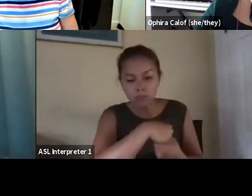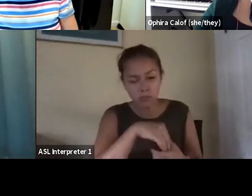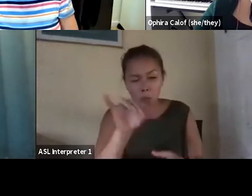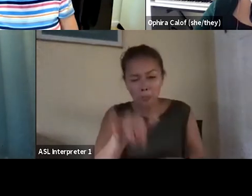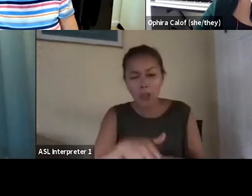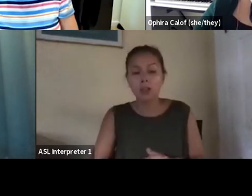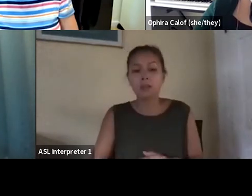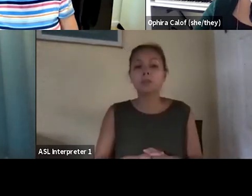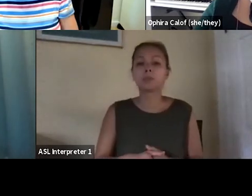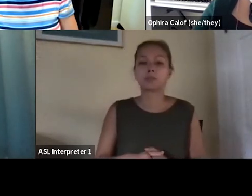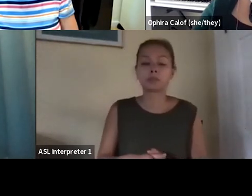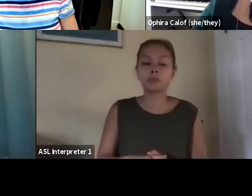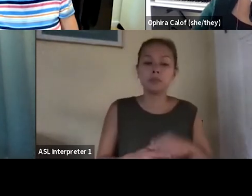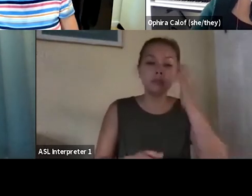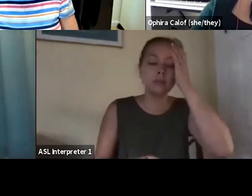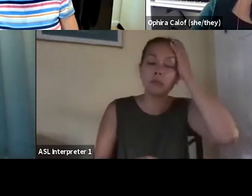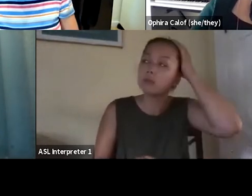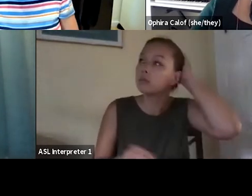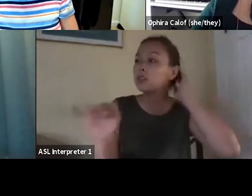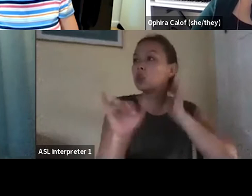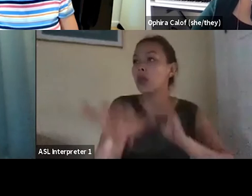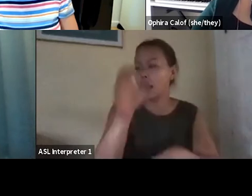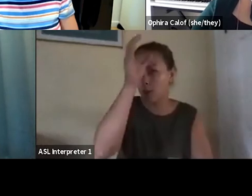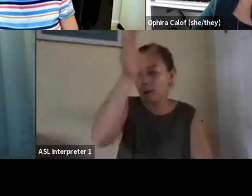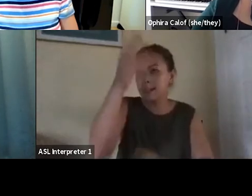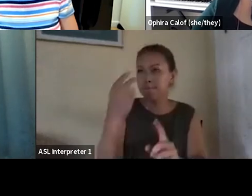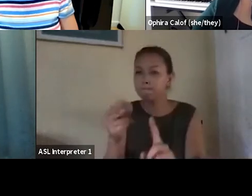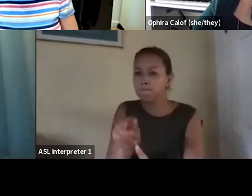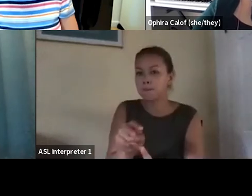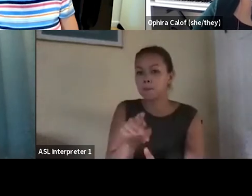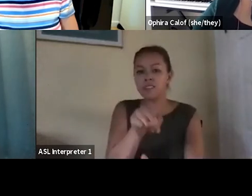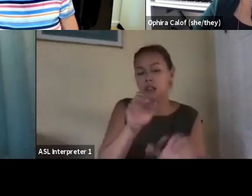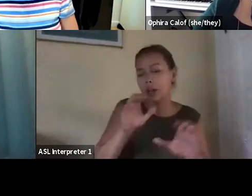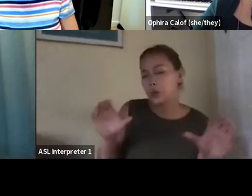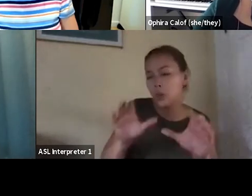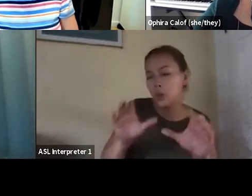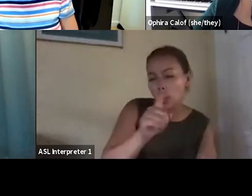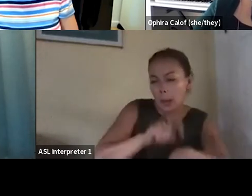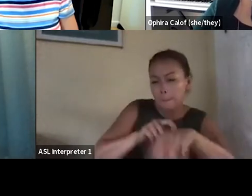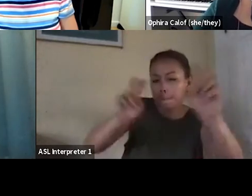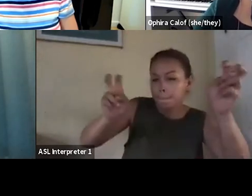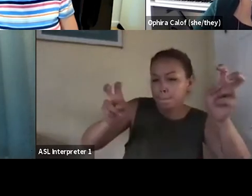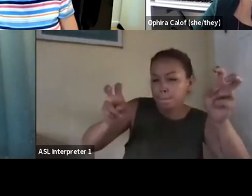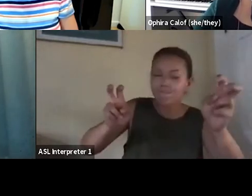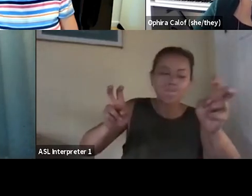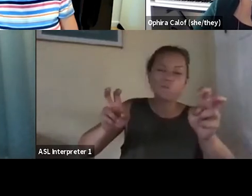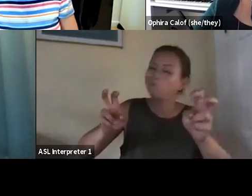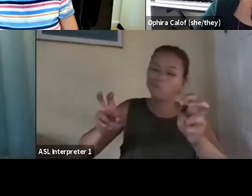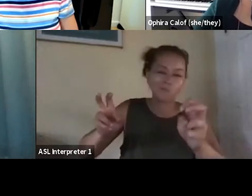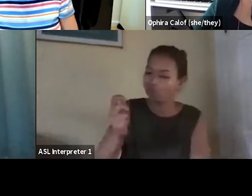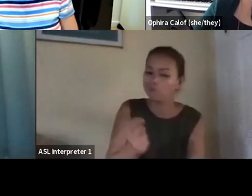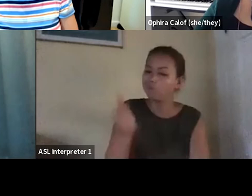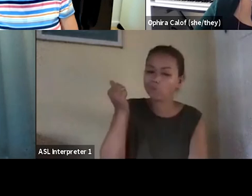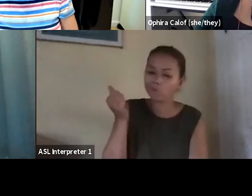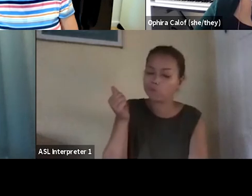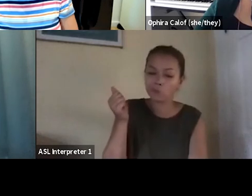your time mentality. I found that a lot of talented creatives, diverse creatives specifically, are often relegated